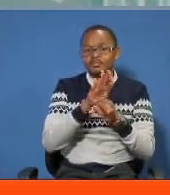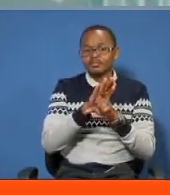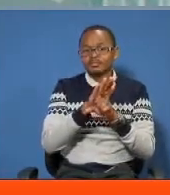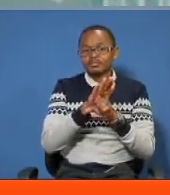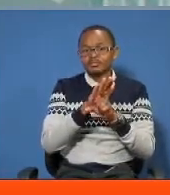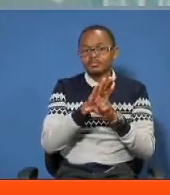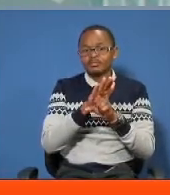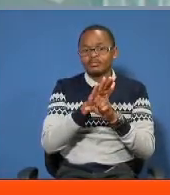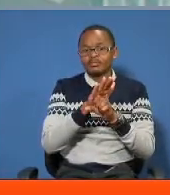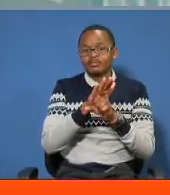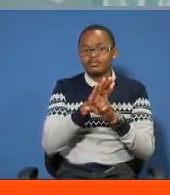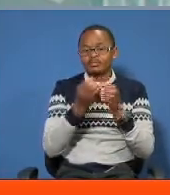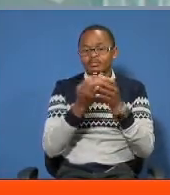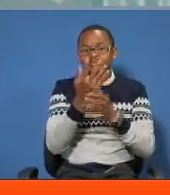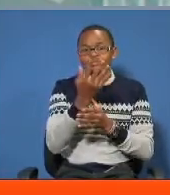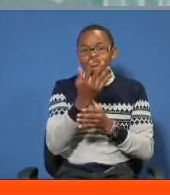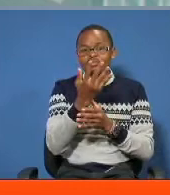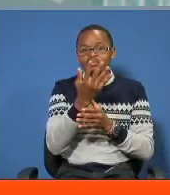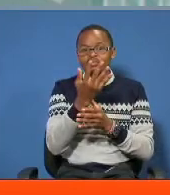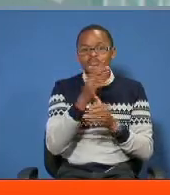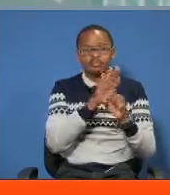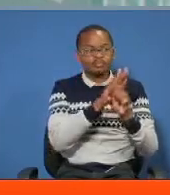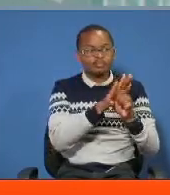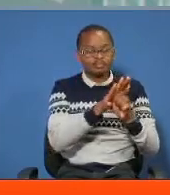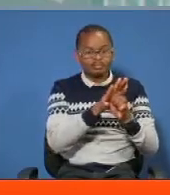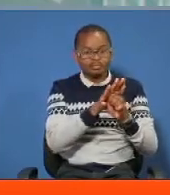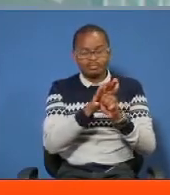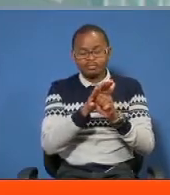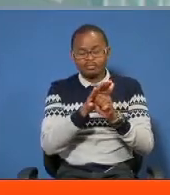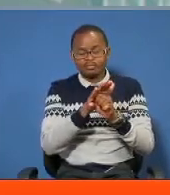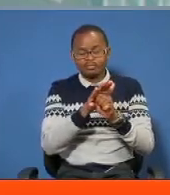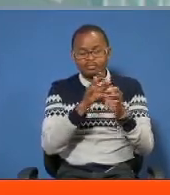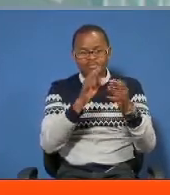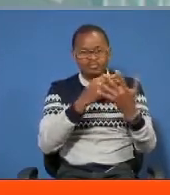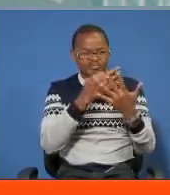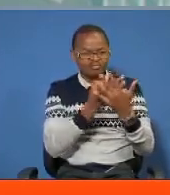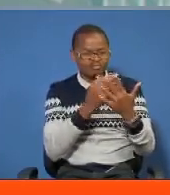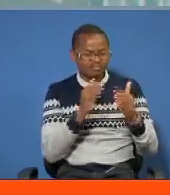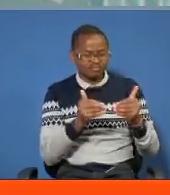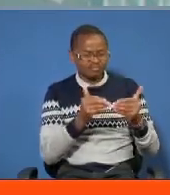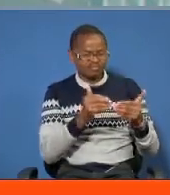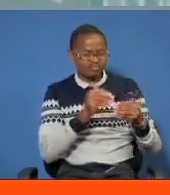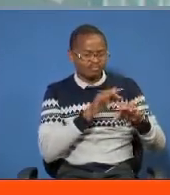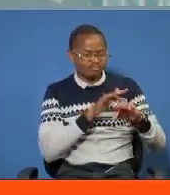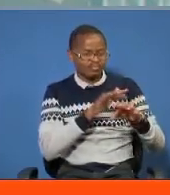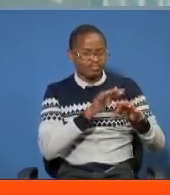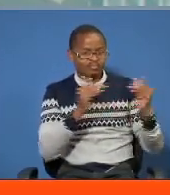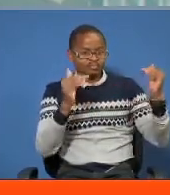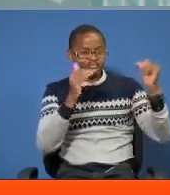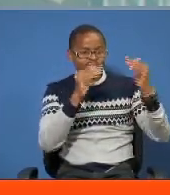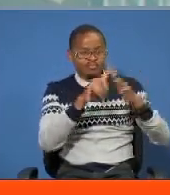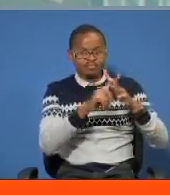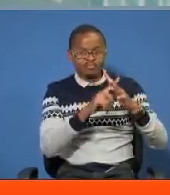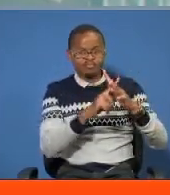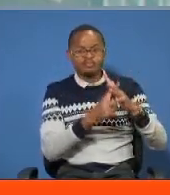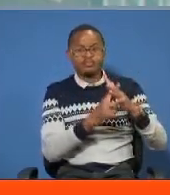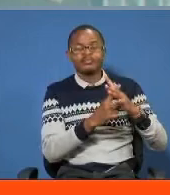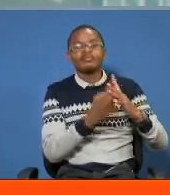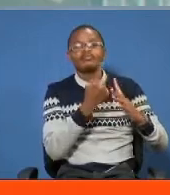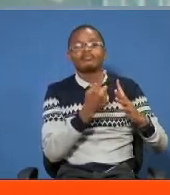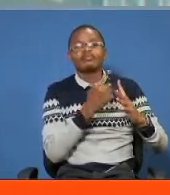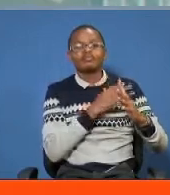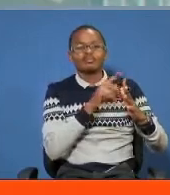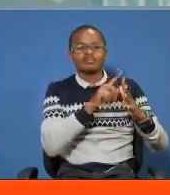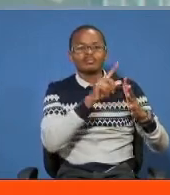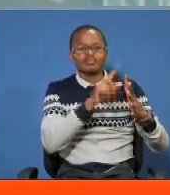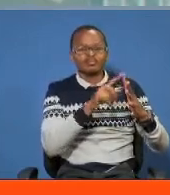and more. We do fund quite a number, grow more and more the pool of the startups and the amount of funds that we're able to give at the early stage of conceptualization and